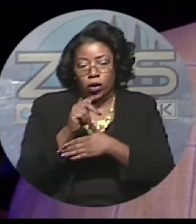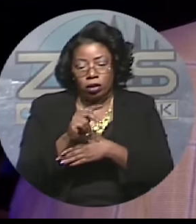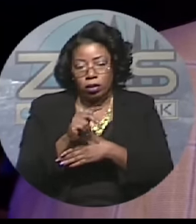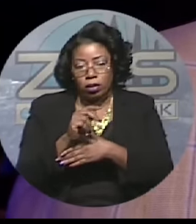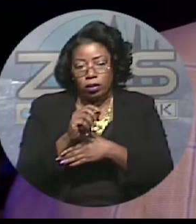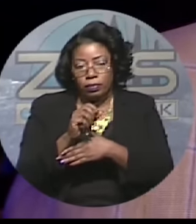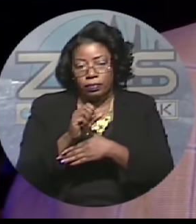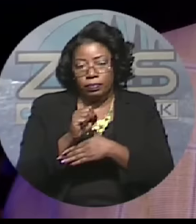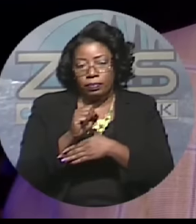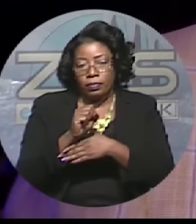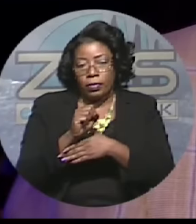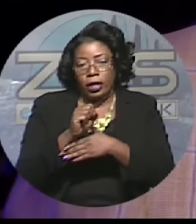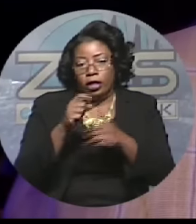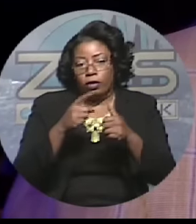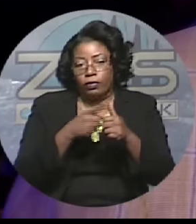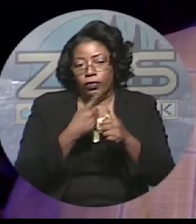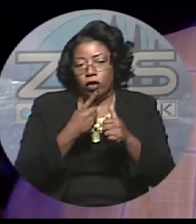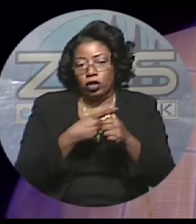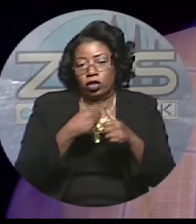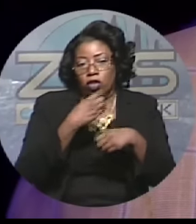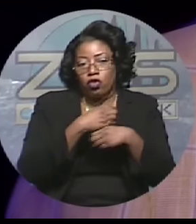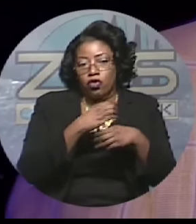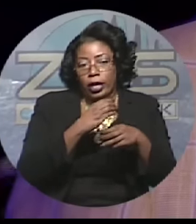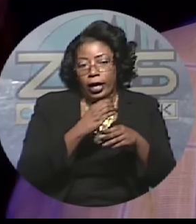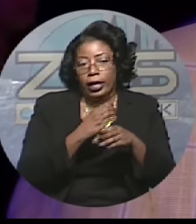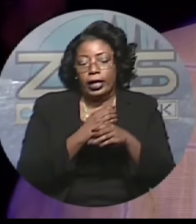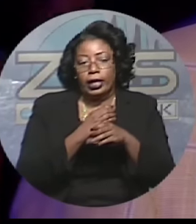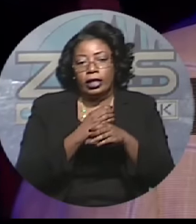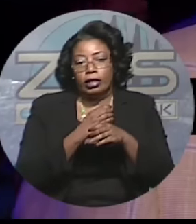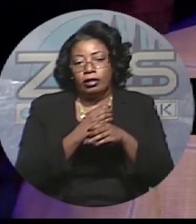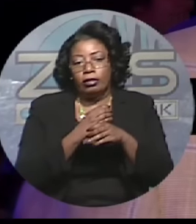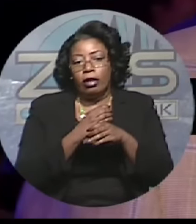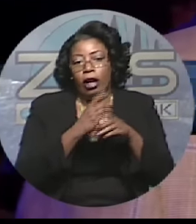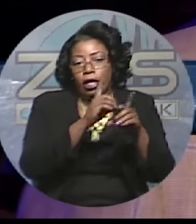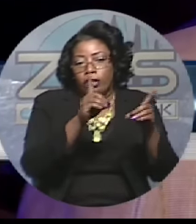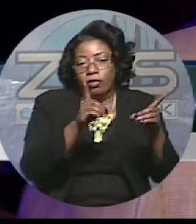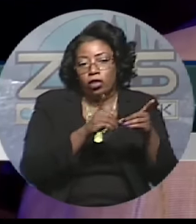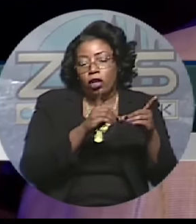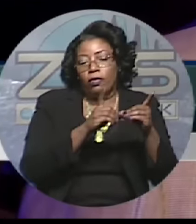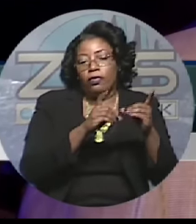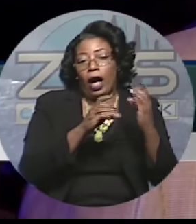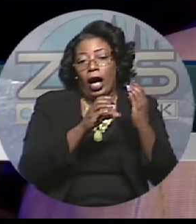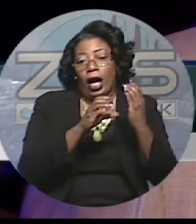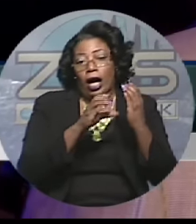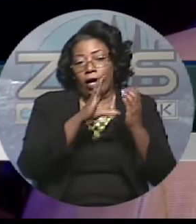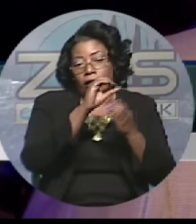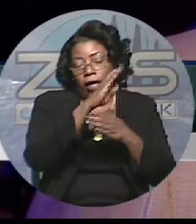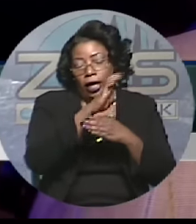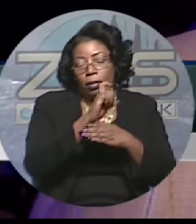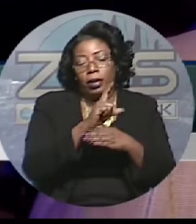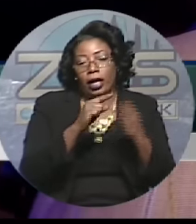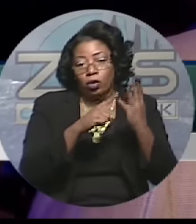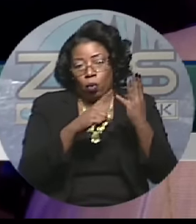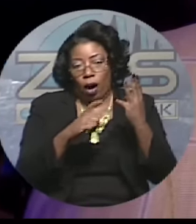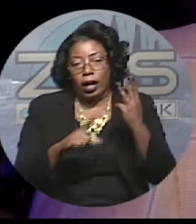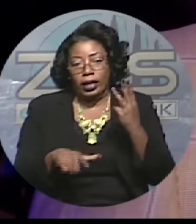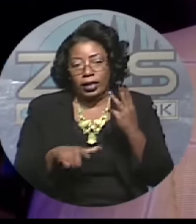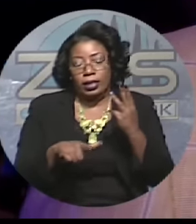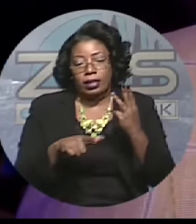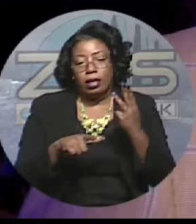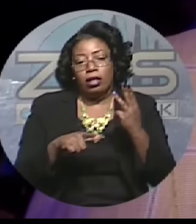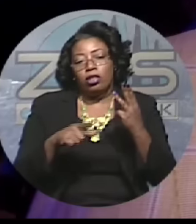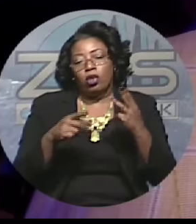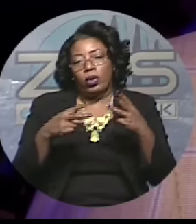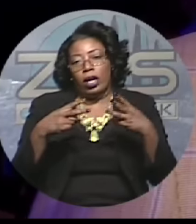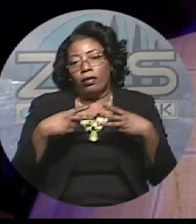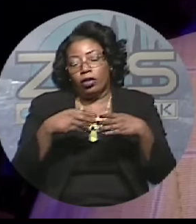us. The first is it created a division of cable and wireless that has a network systems division. So we